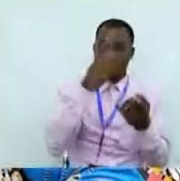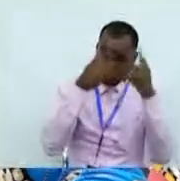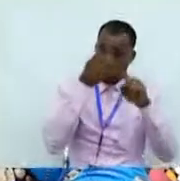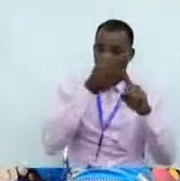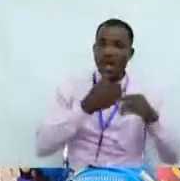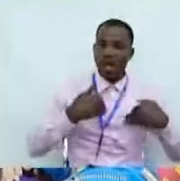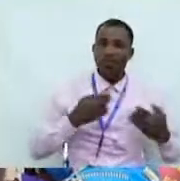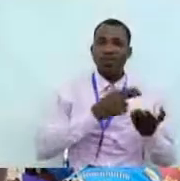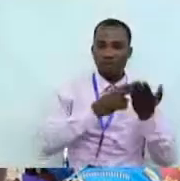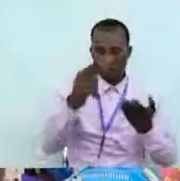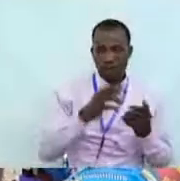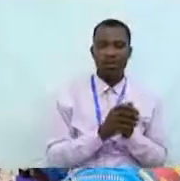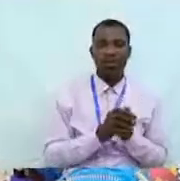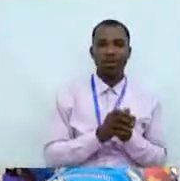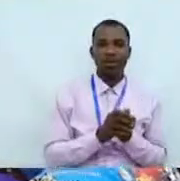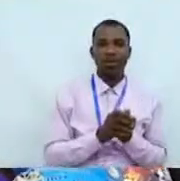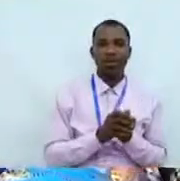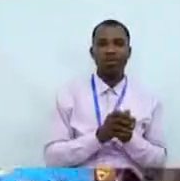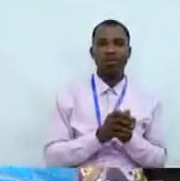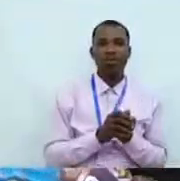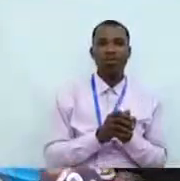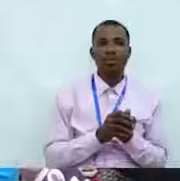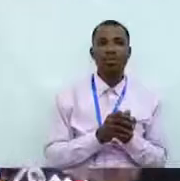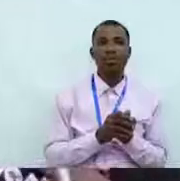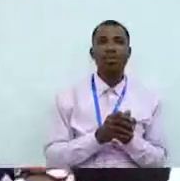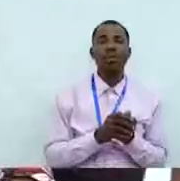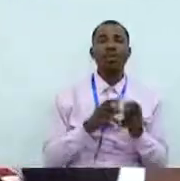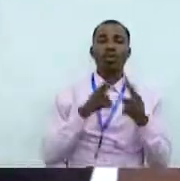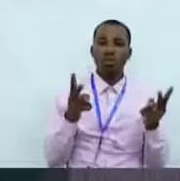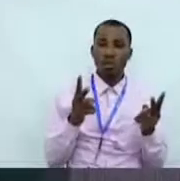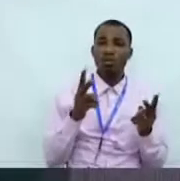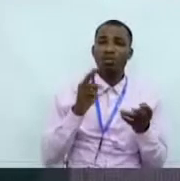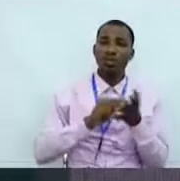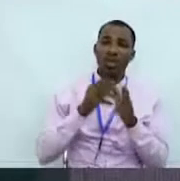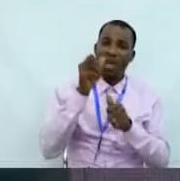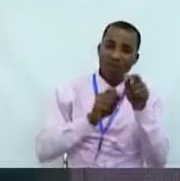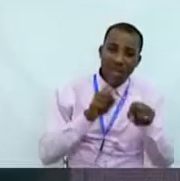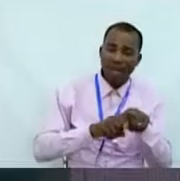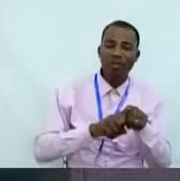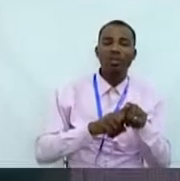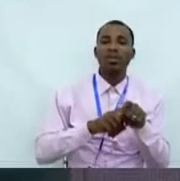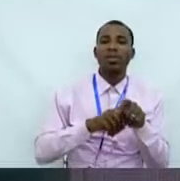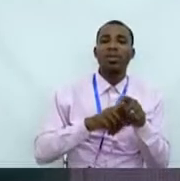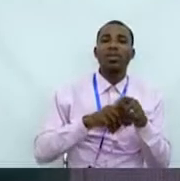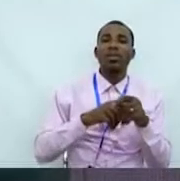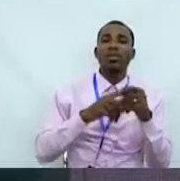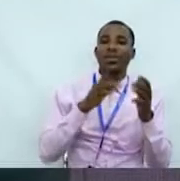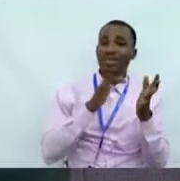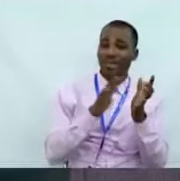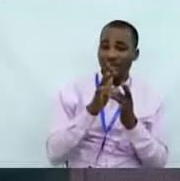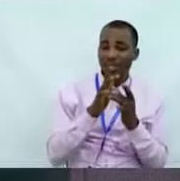is all whether Christian. In joy or sorrows, in poverty or prosperity, Jesus is on